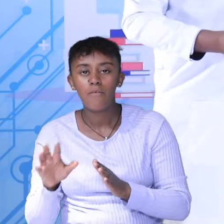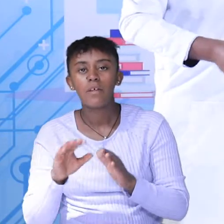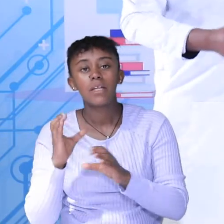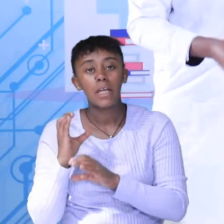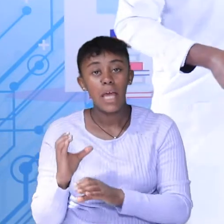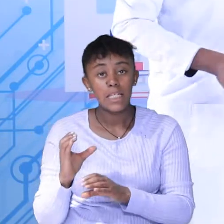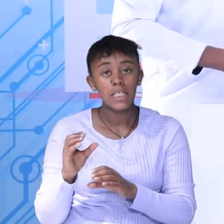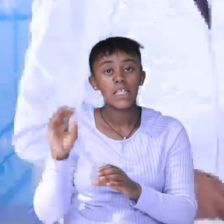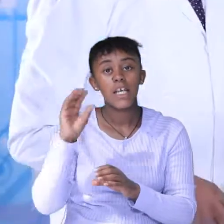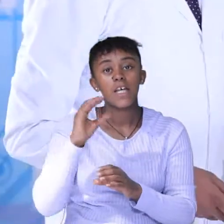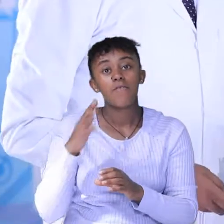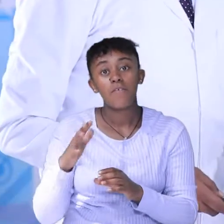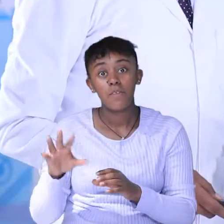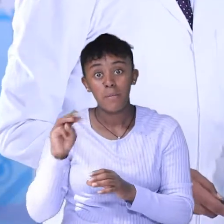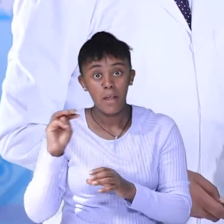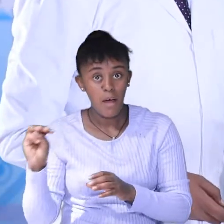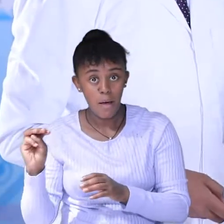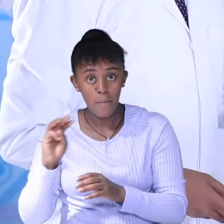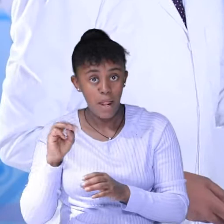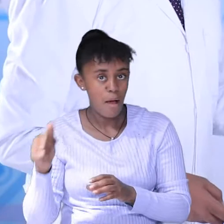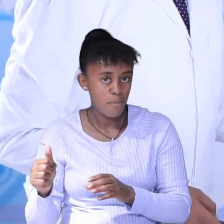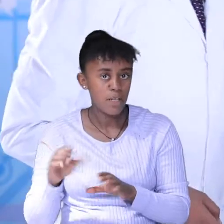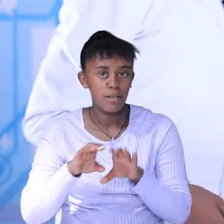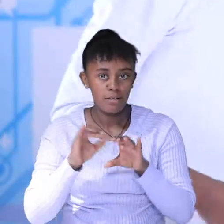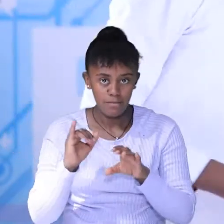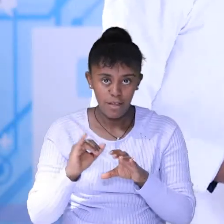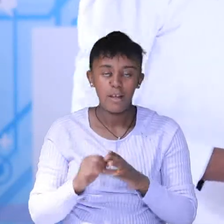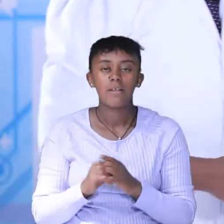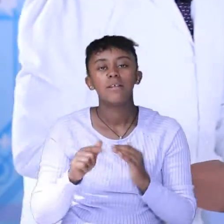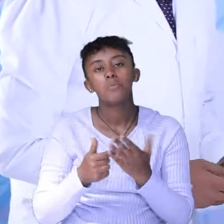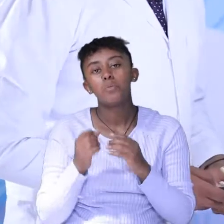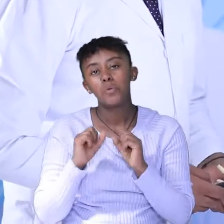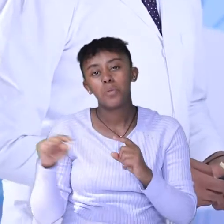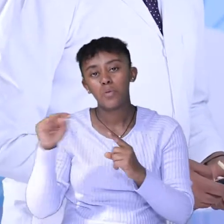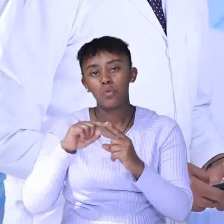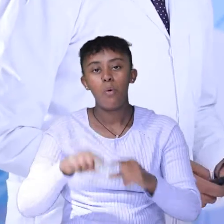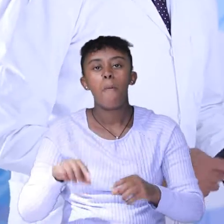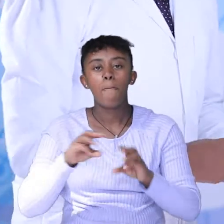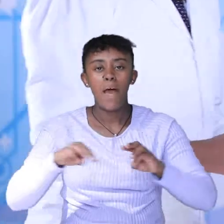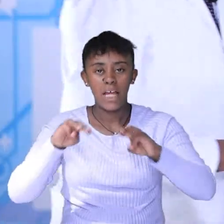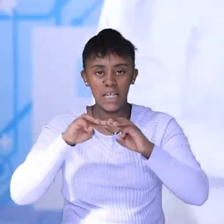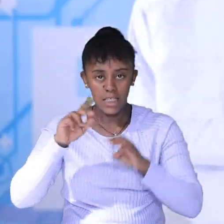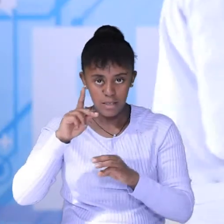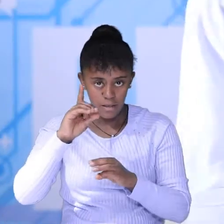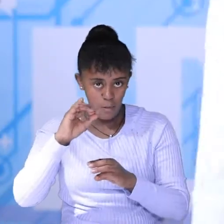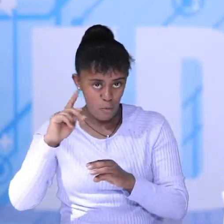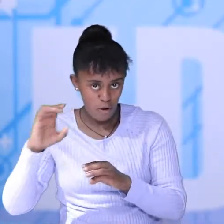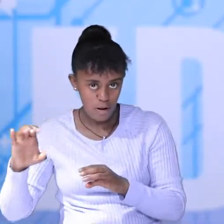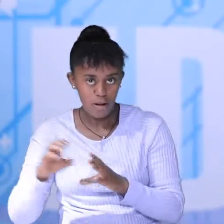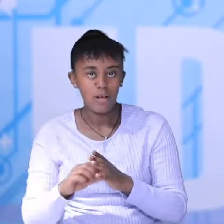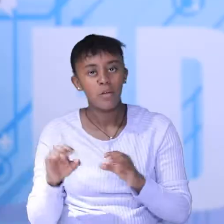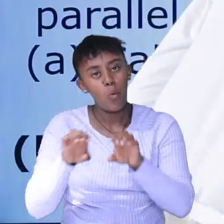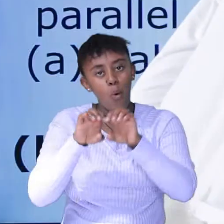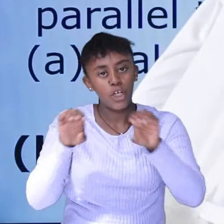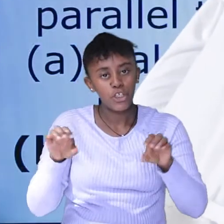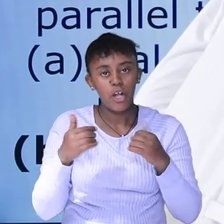carries 15 milliampere current. So it's possible to calculate the magnetic dipole moment. Already you have the